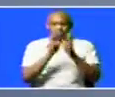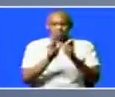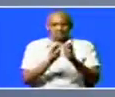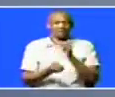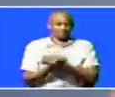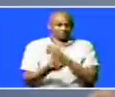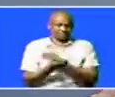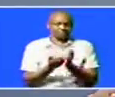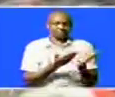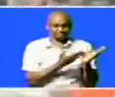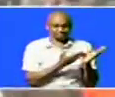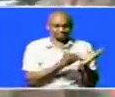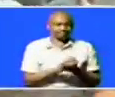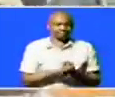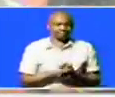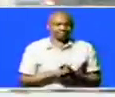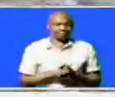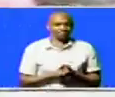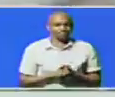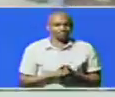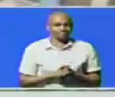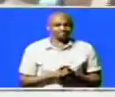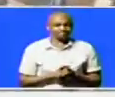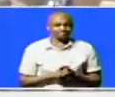more. Congrats.